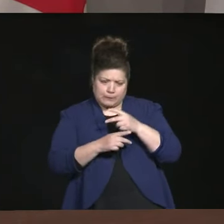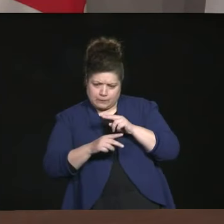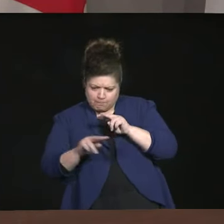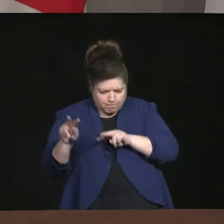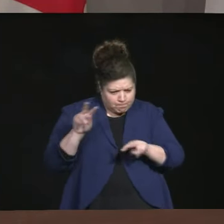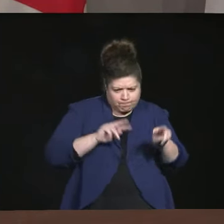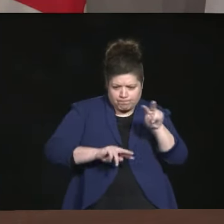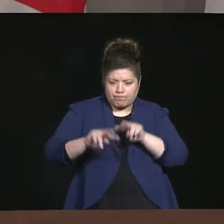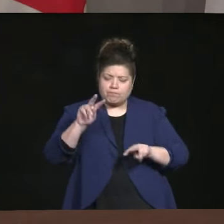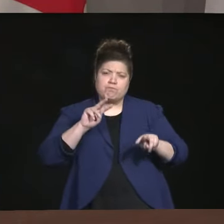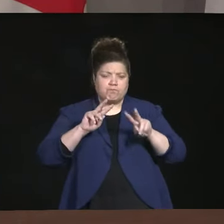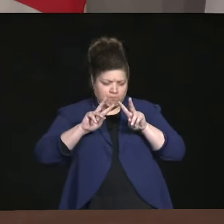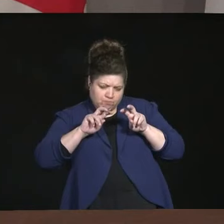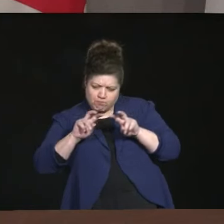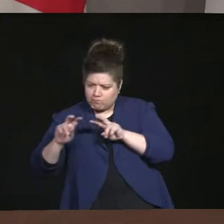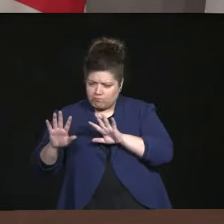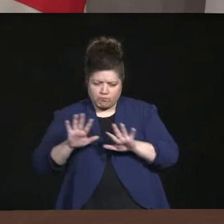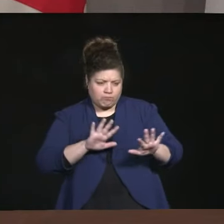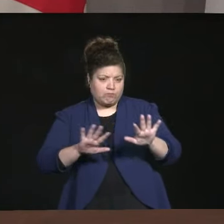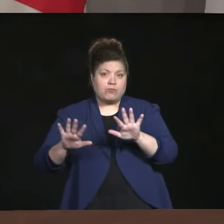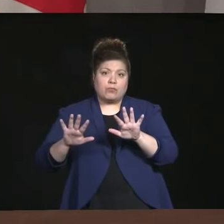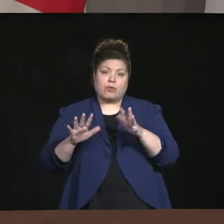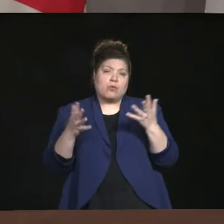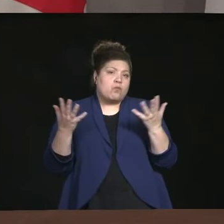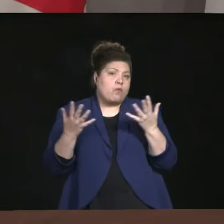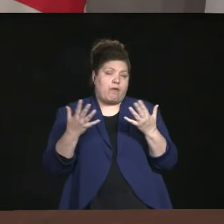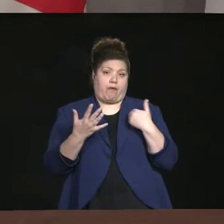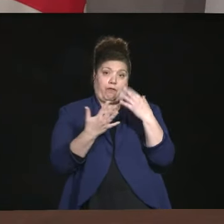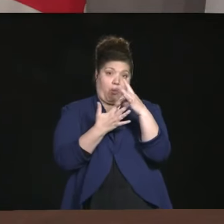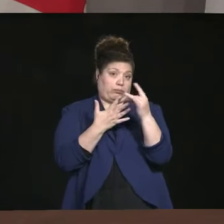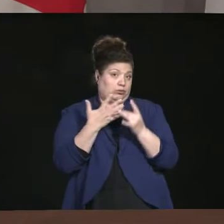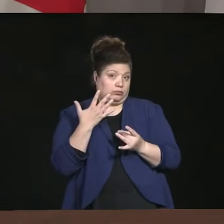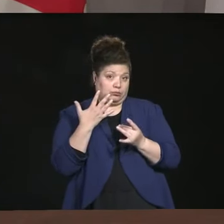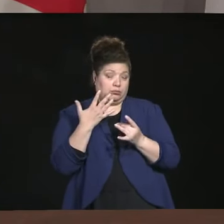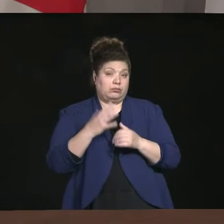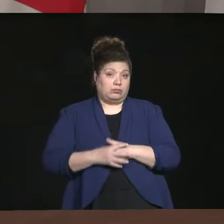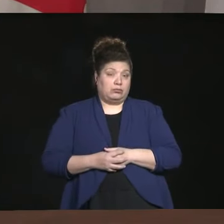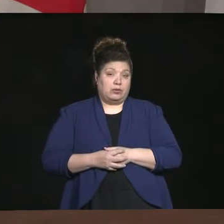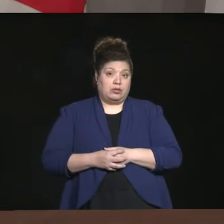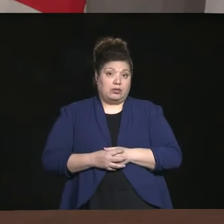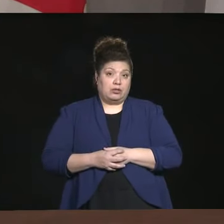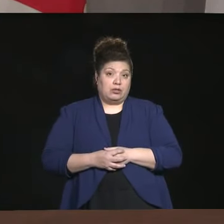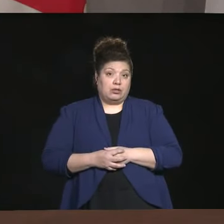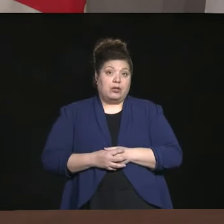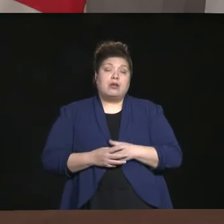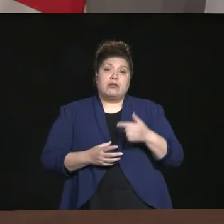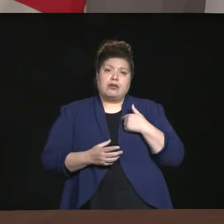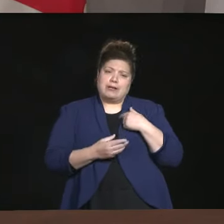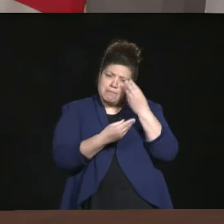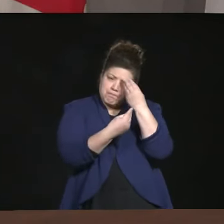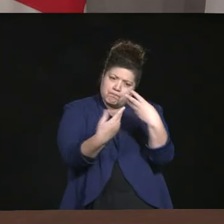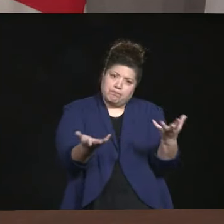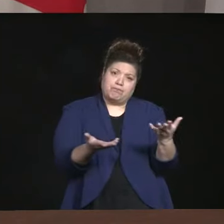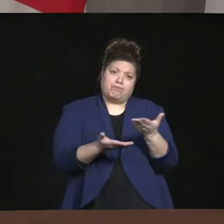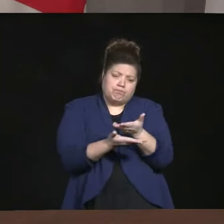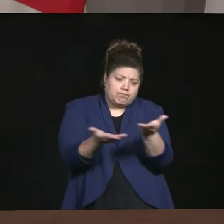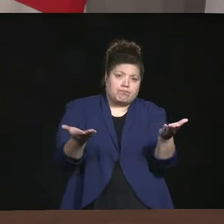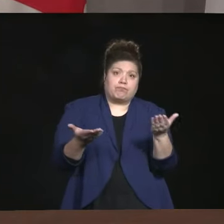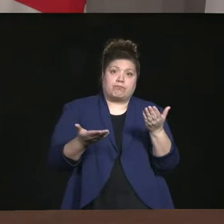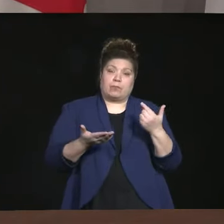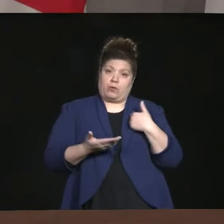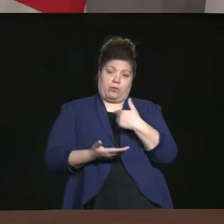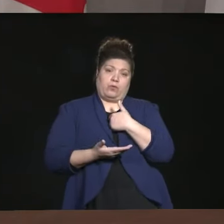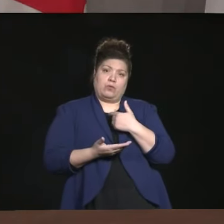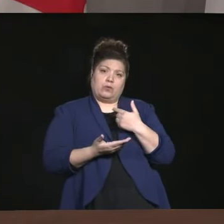possibles. I also want Canadians to know that we are working together in these unprecedented